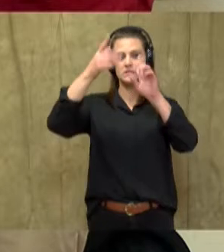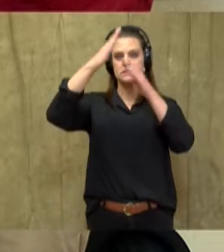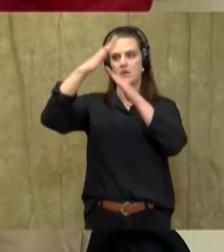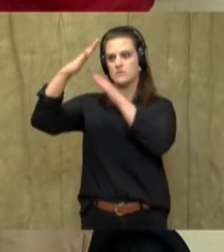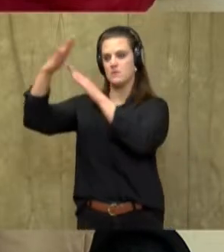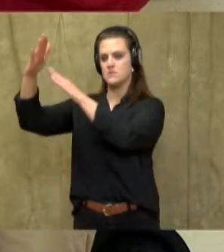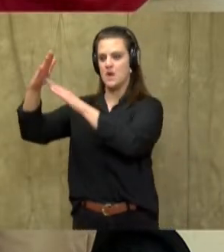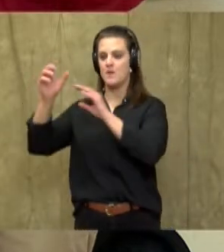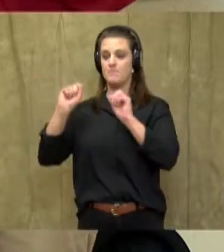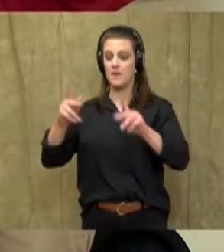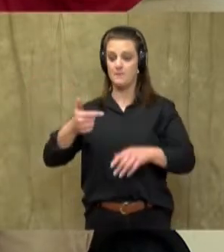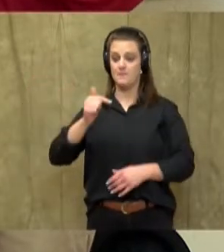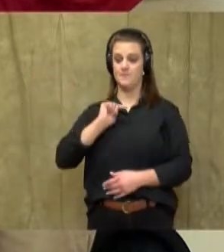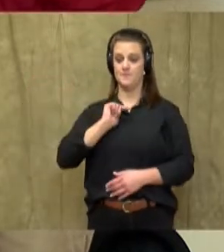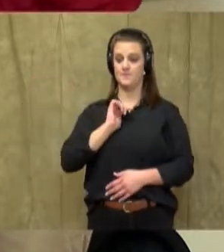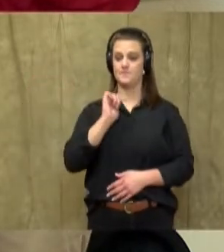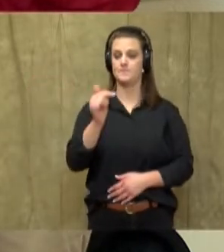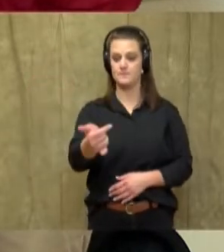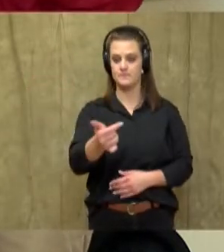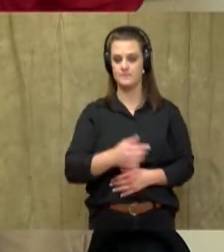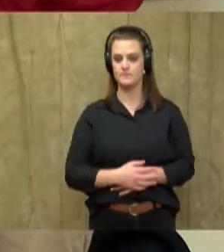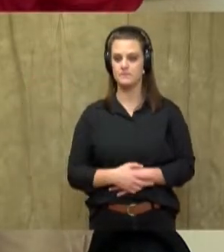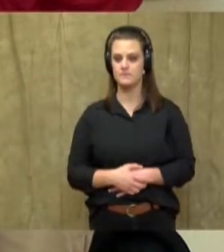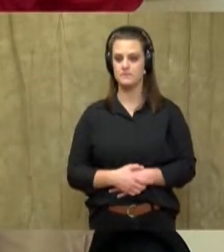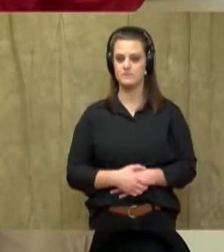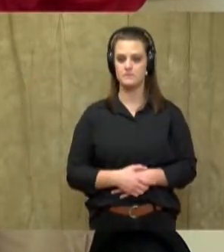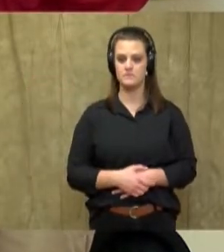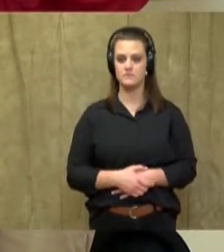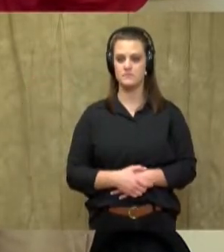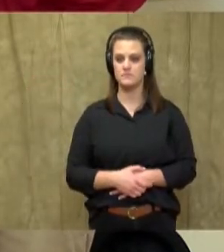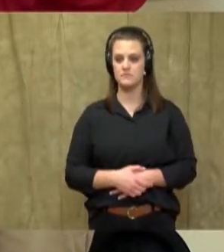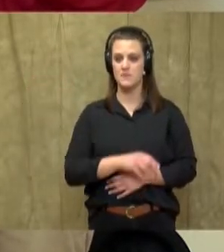pages. I'll sing, then you sing.